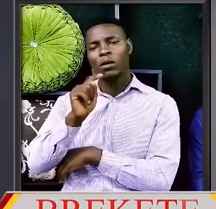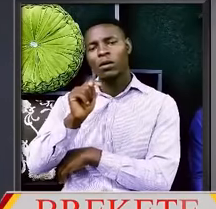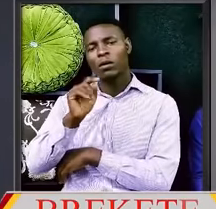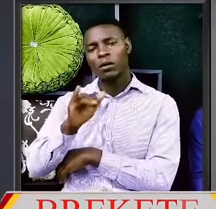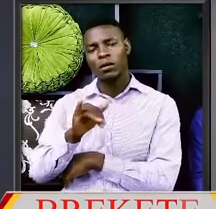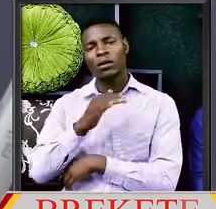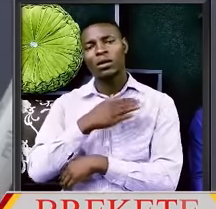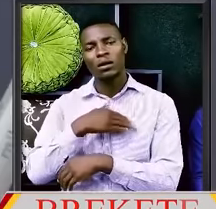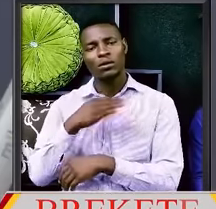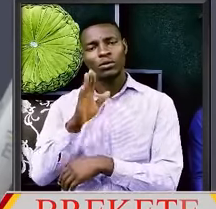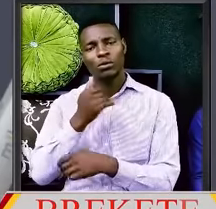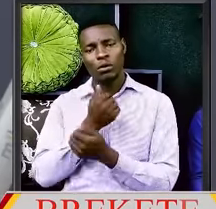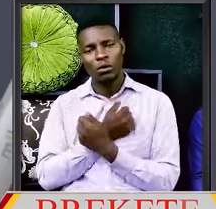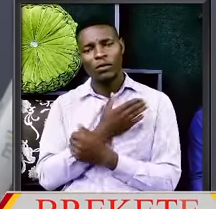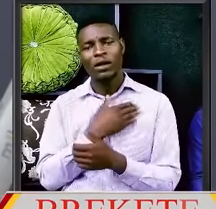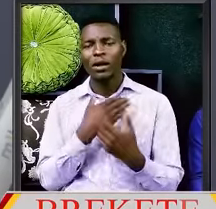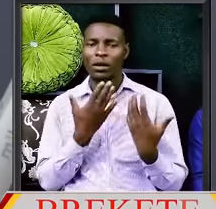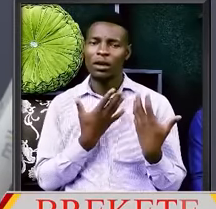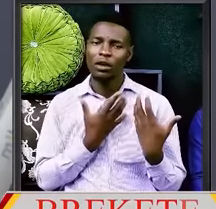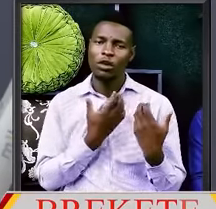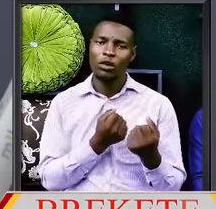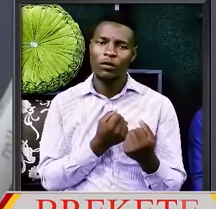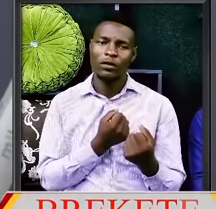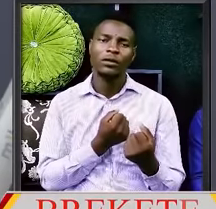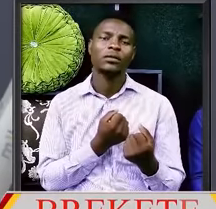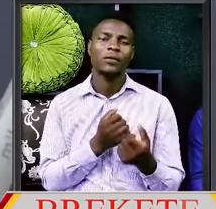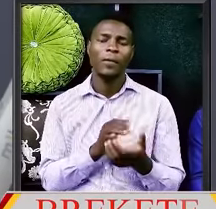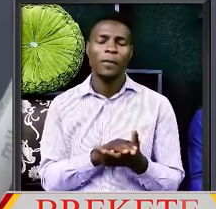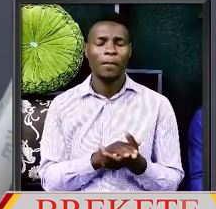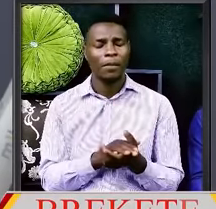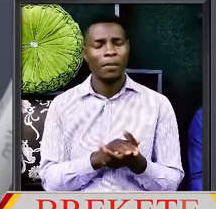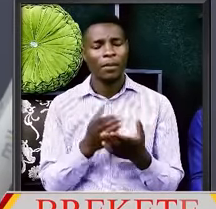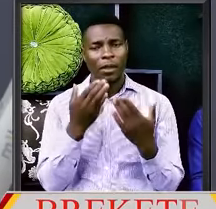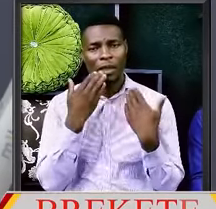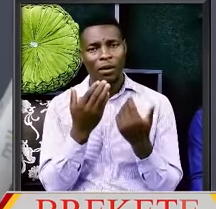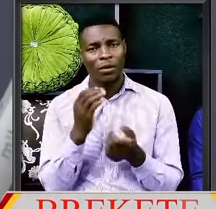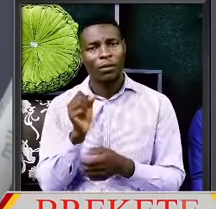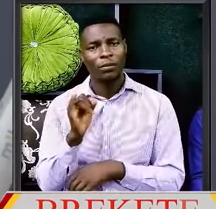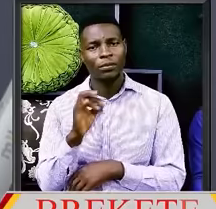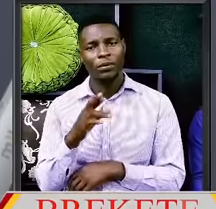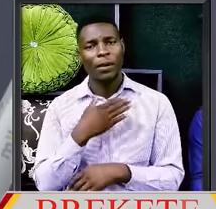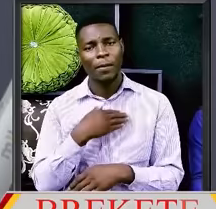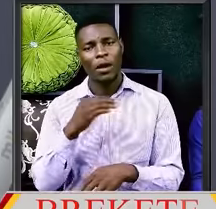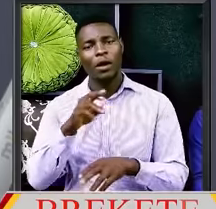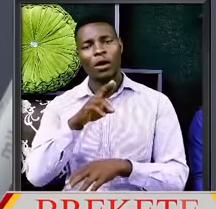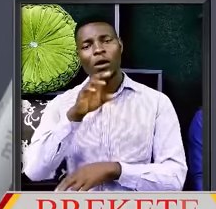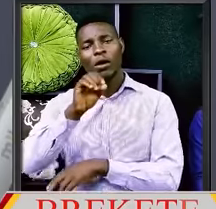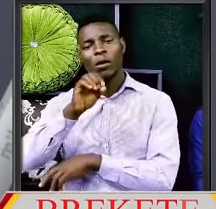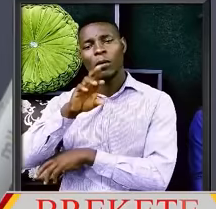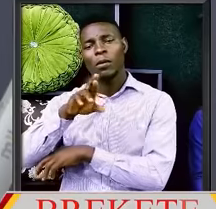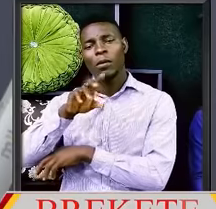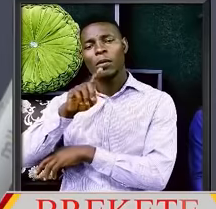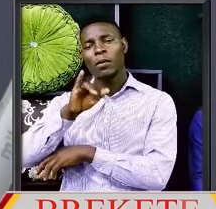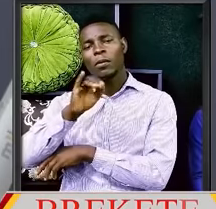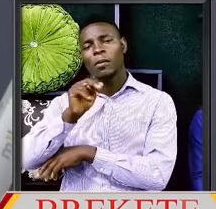and confidence and trust. Thank you, sir. My ordinary president, ma. I beg